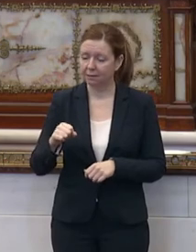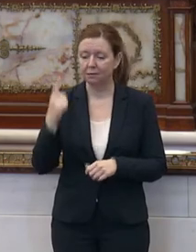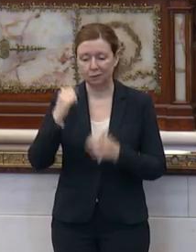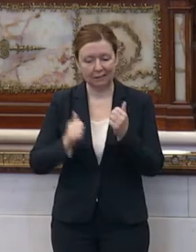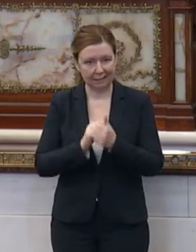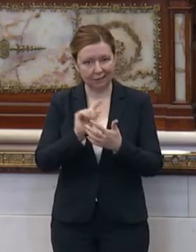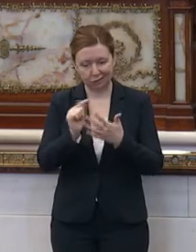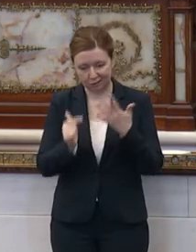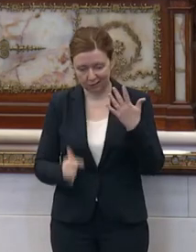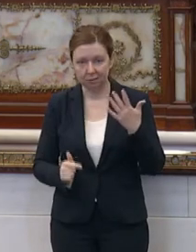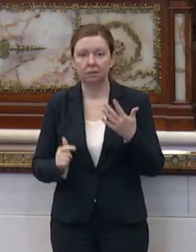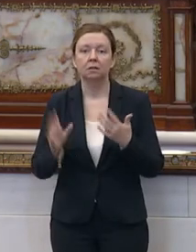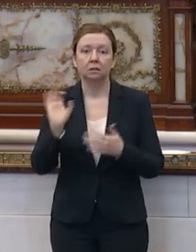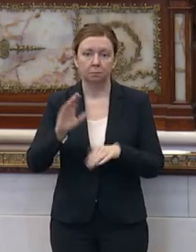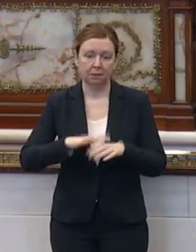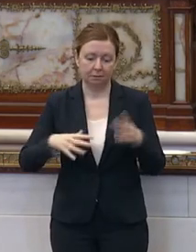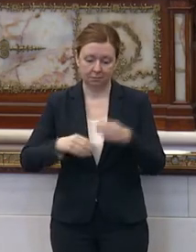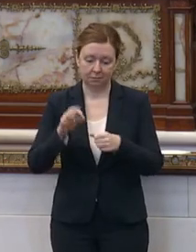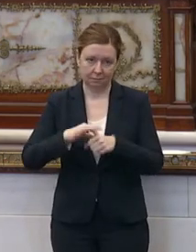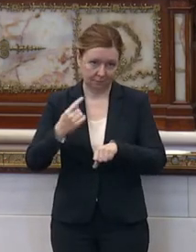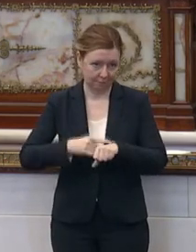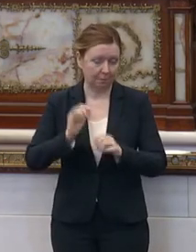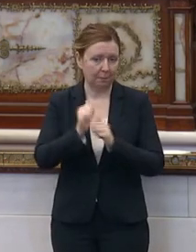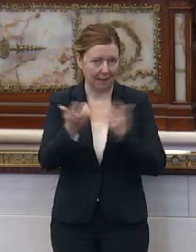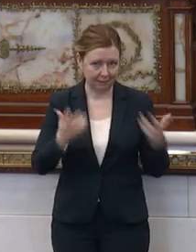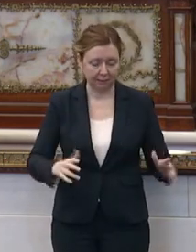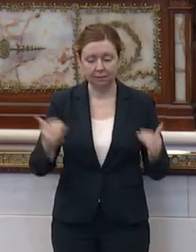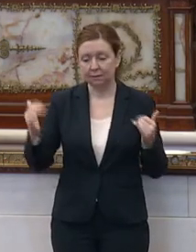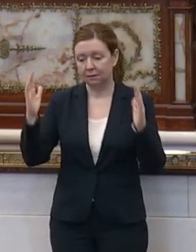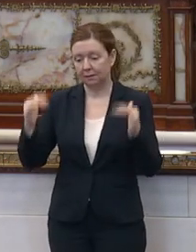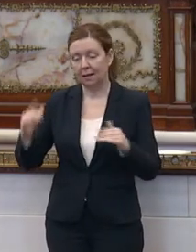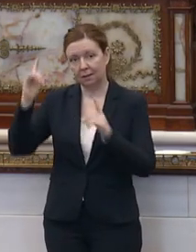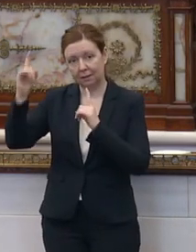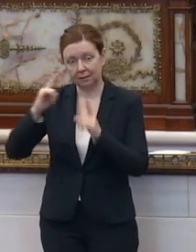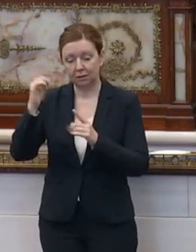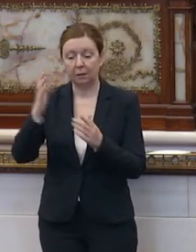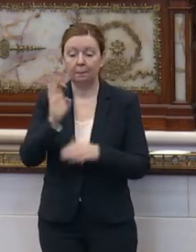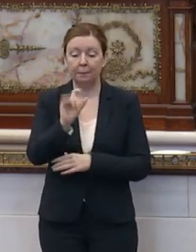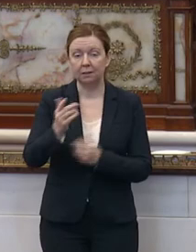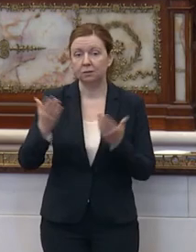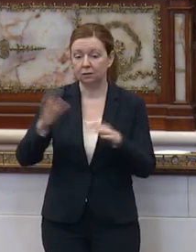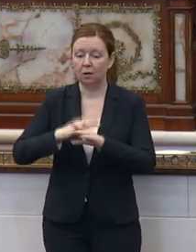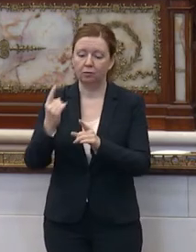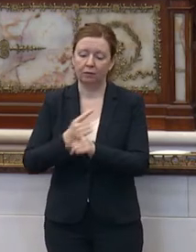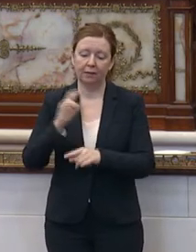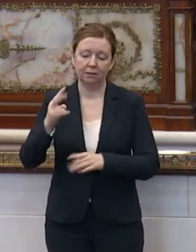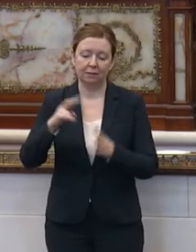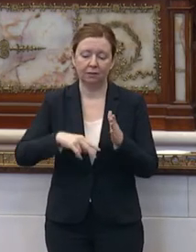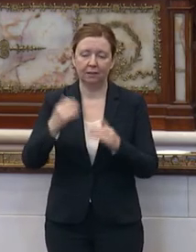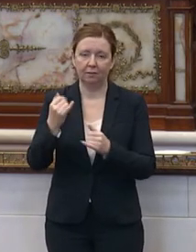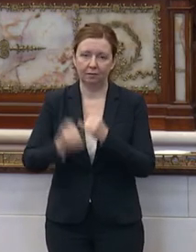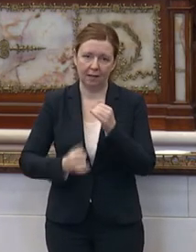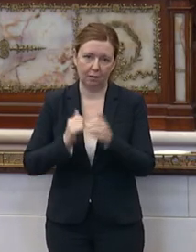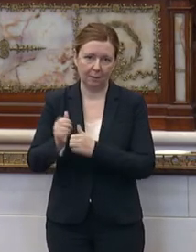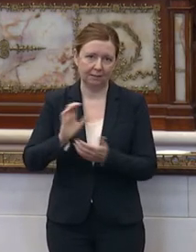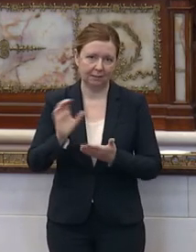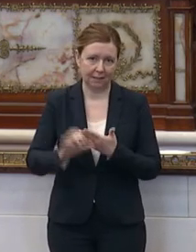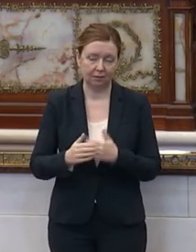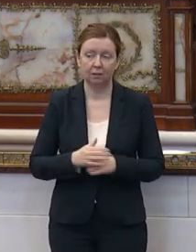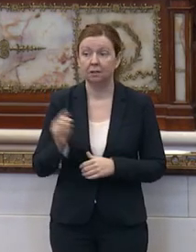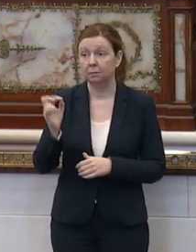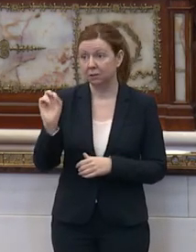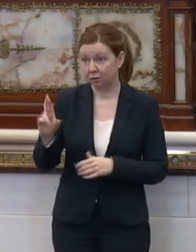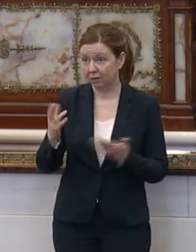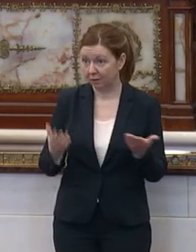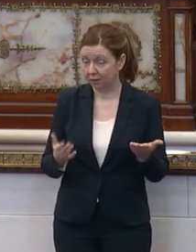for each of the bills on the consent agenda are passed. We will now consider the bills and resolutions on the regular second reading and final passage calendar.